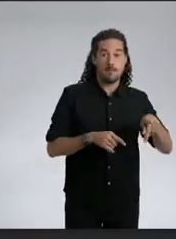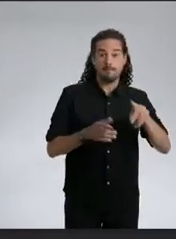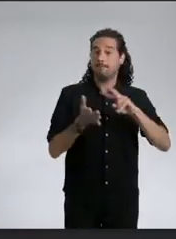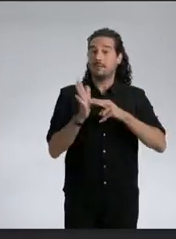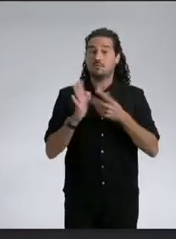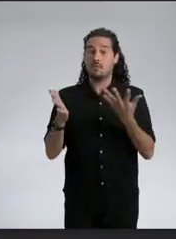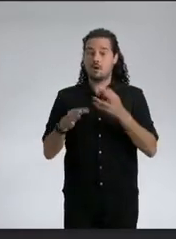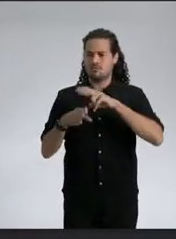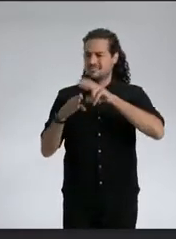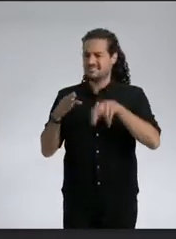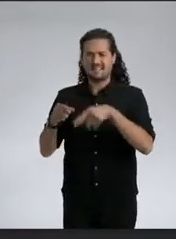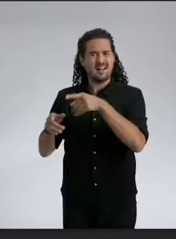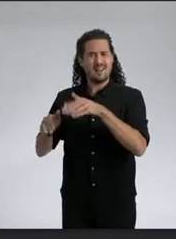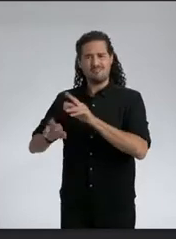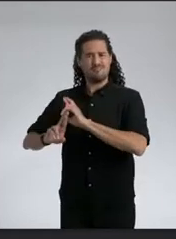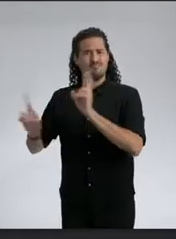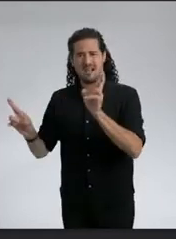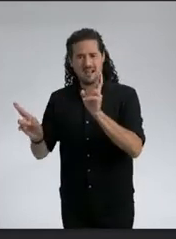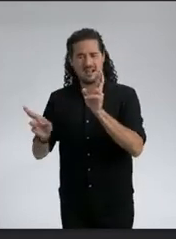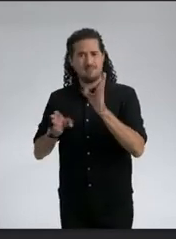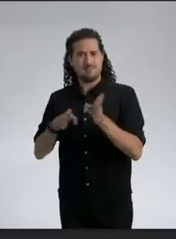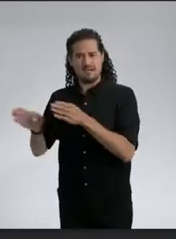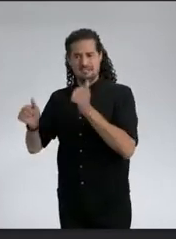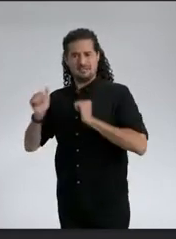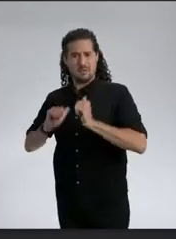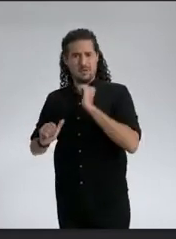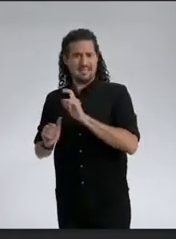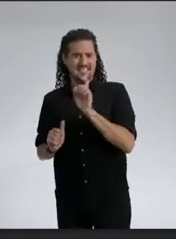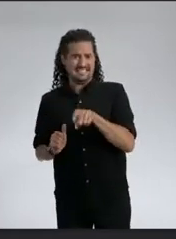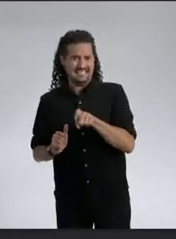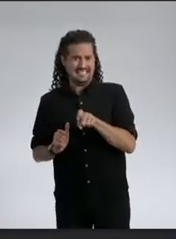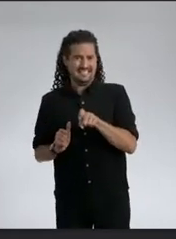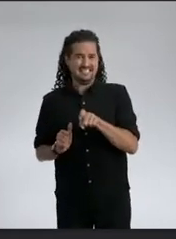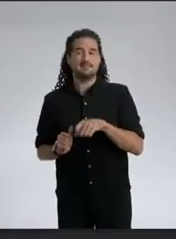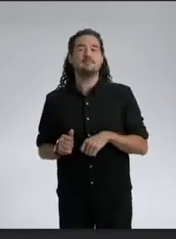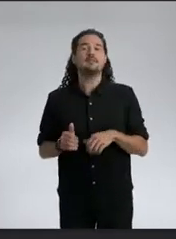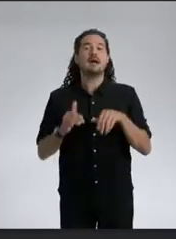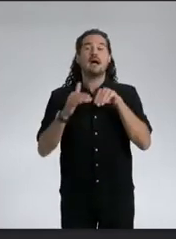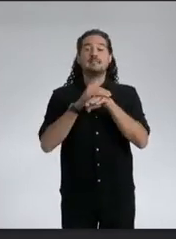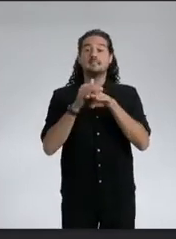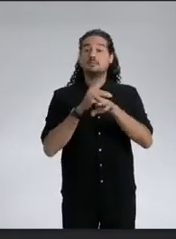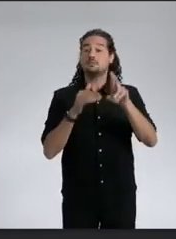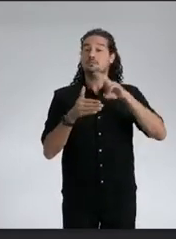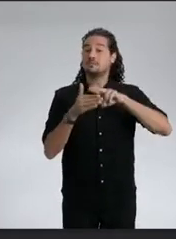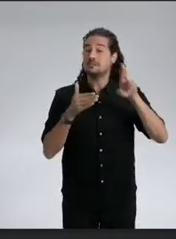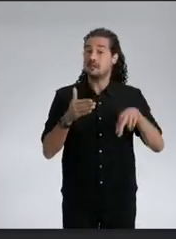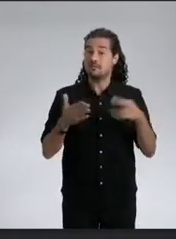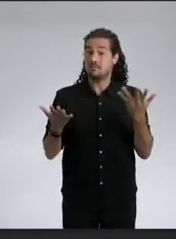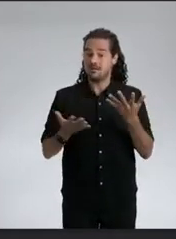Prepare for Show needs to use it. So accessing the result must be done asynchronously.